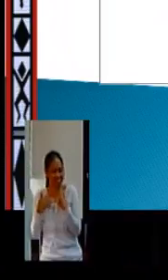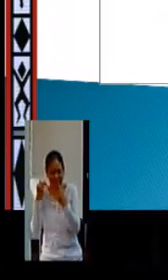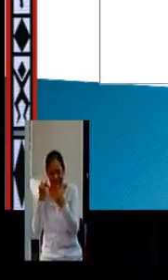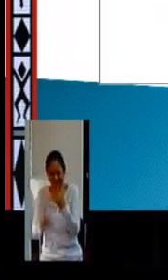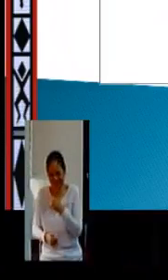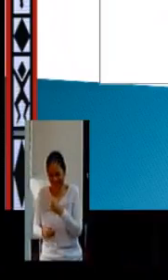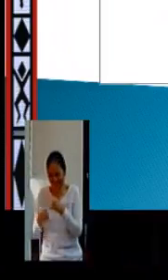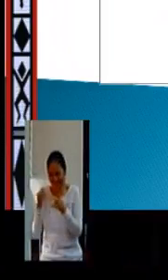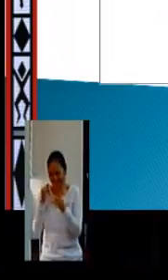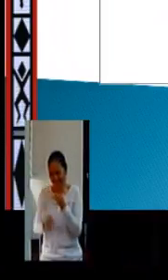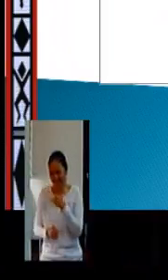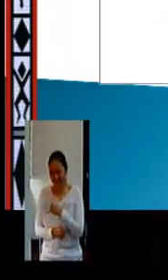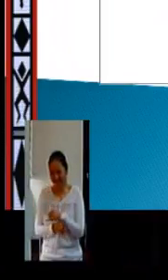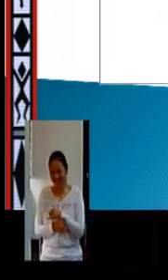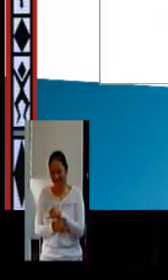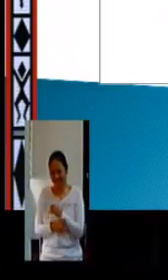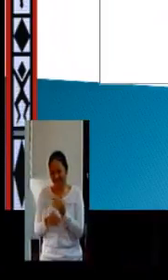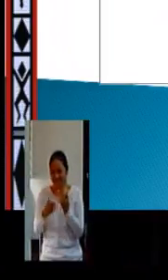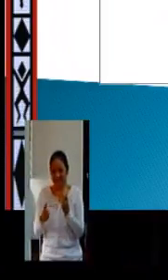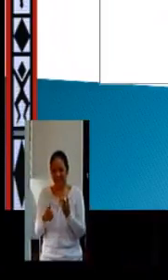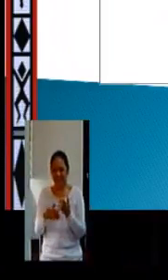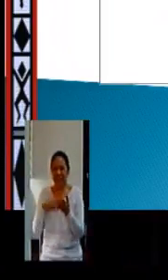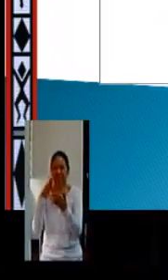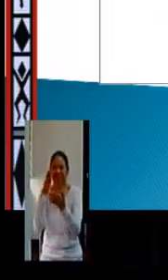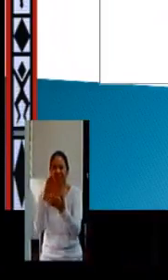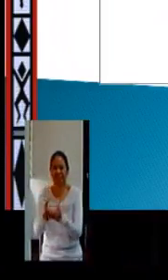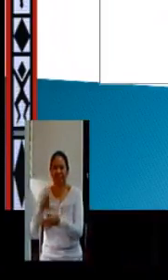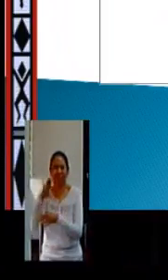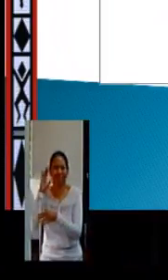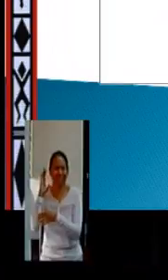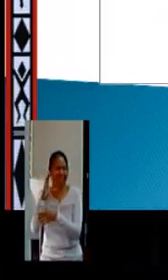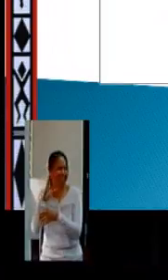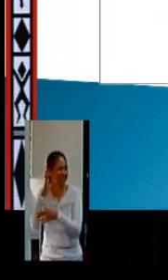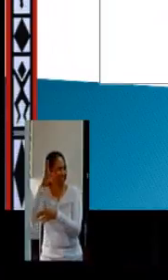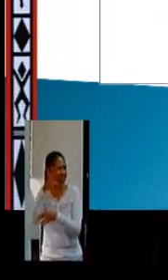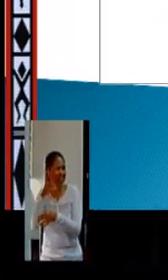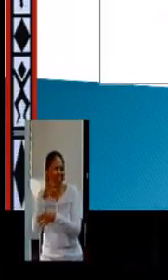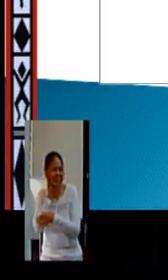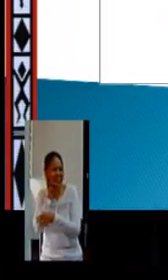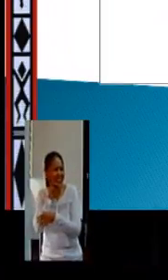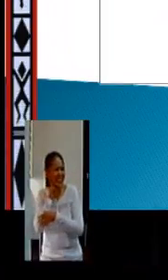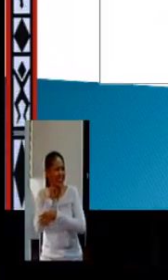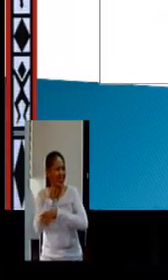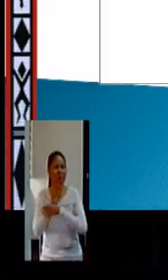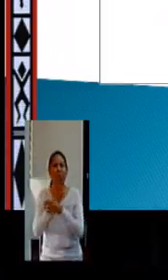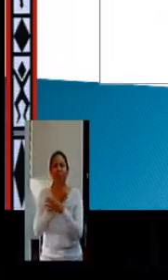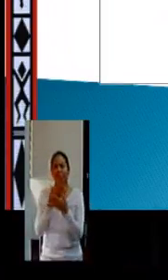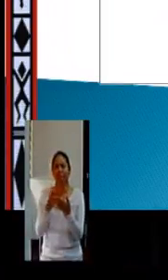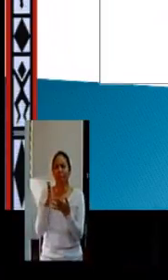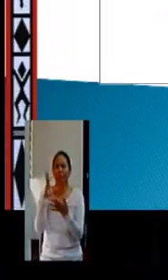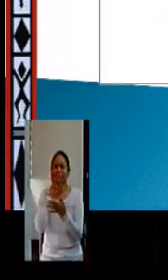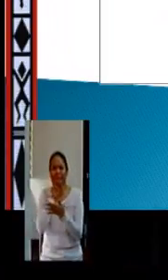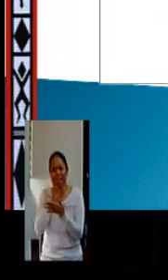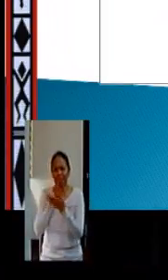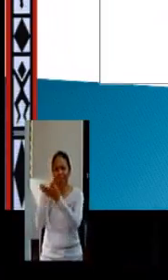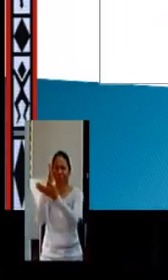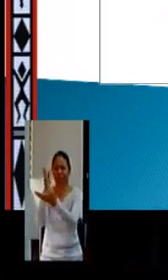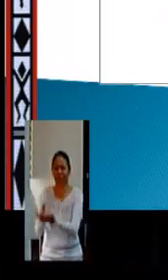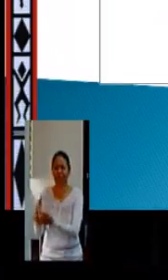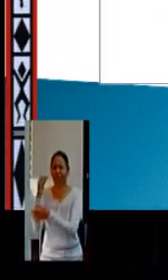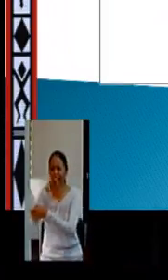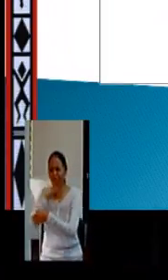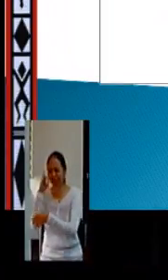baka aabot kay Presidente Duterte. Pupuntahan kami sa aming lugar sa